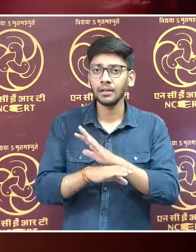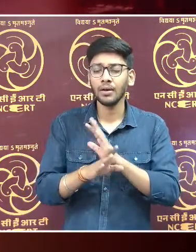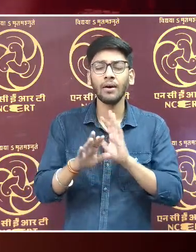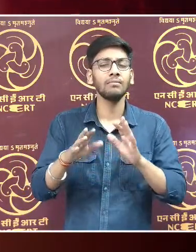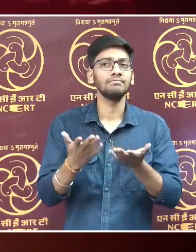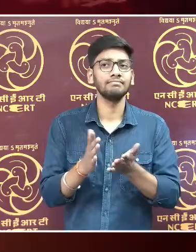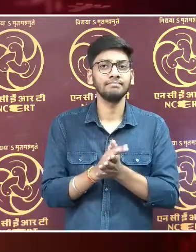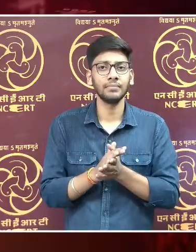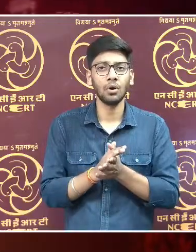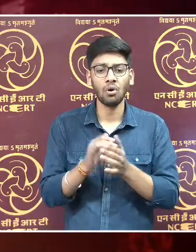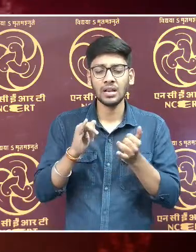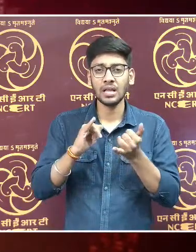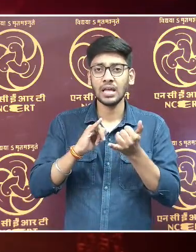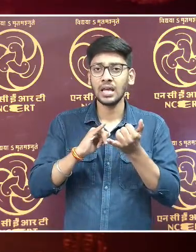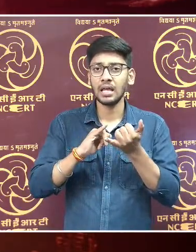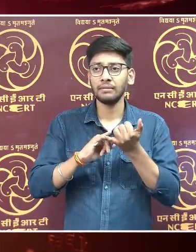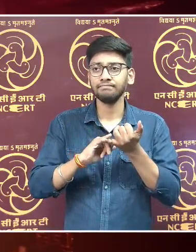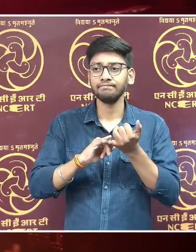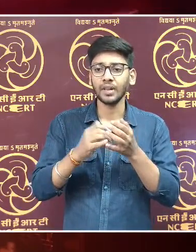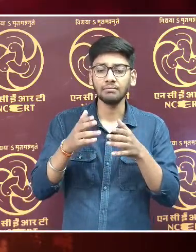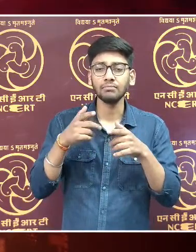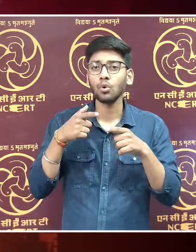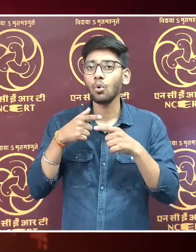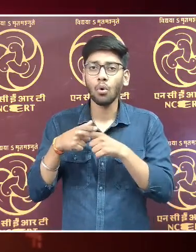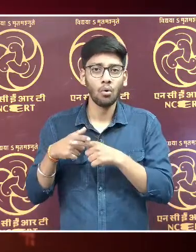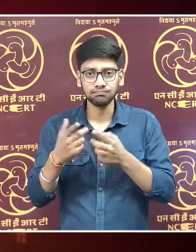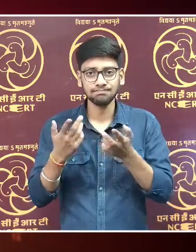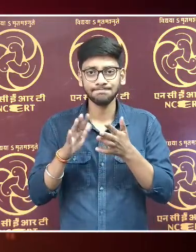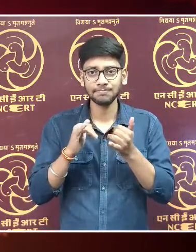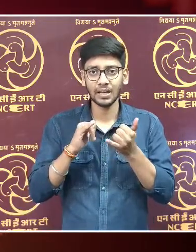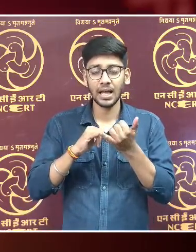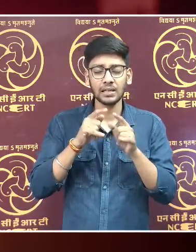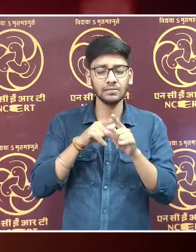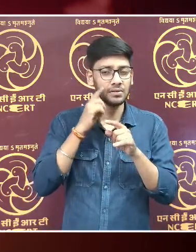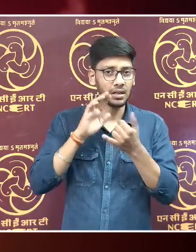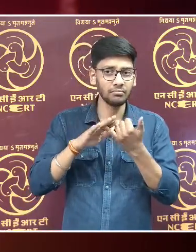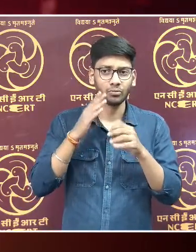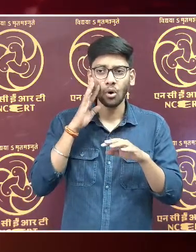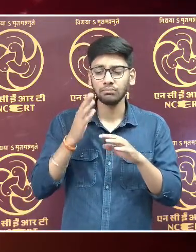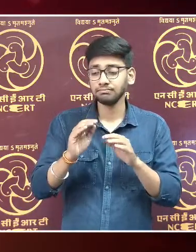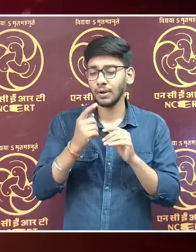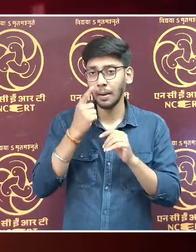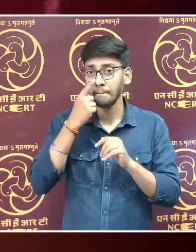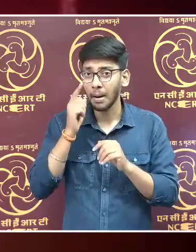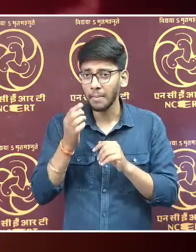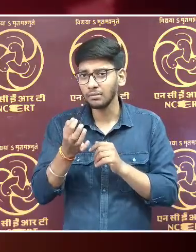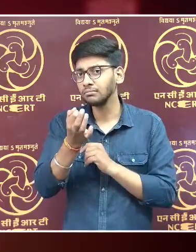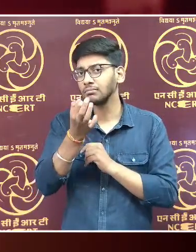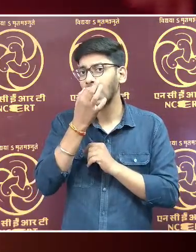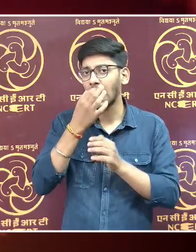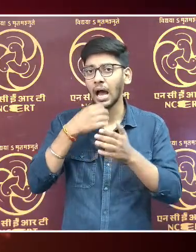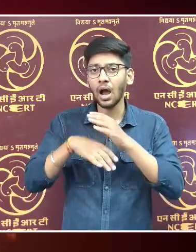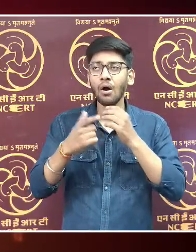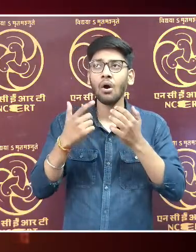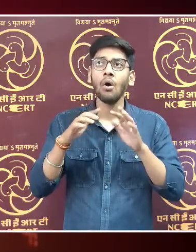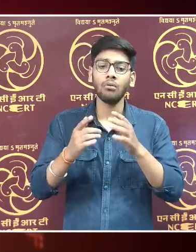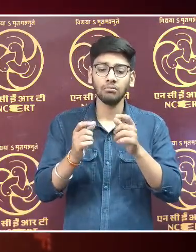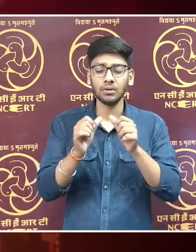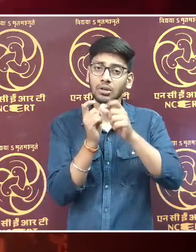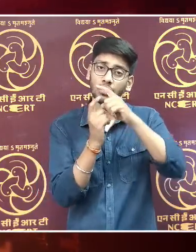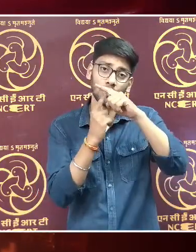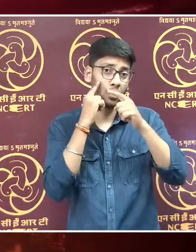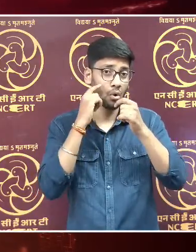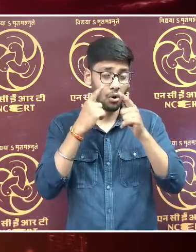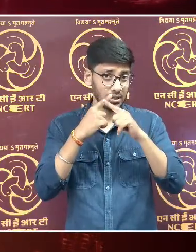a consanguineous marriage, or if the mother has taken any medication, like if that has an autotoxicity. So all